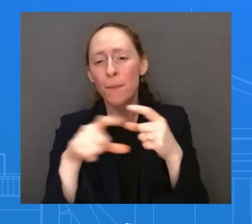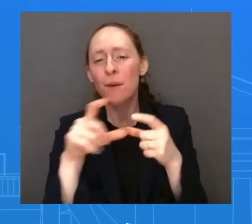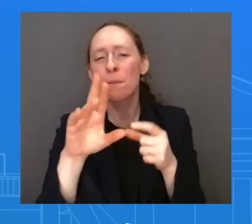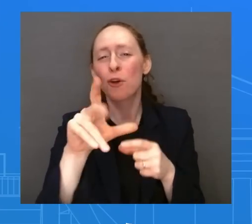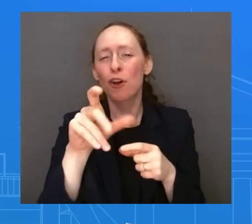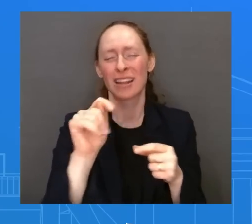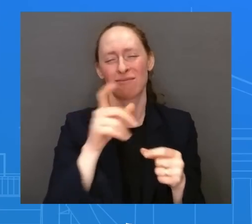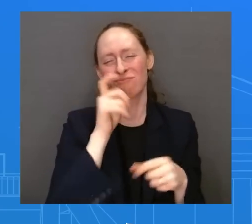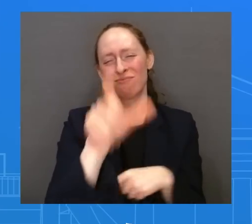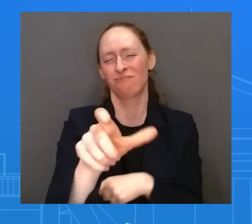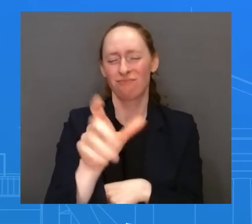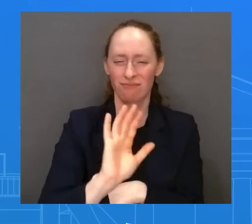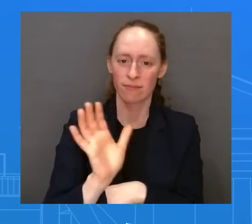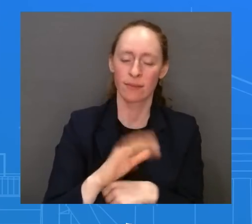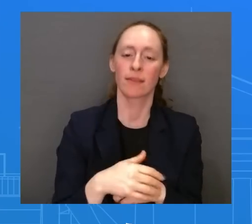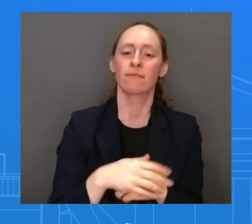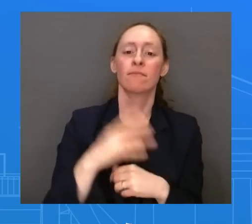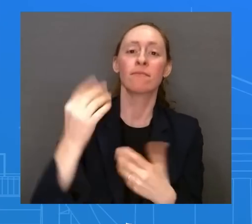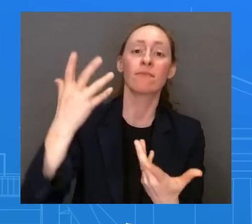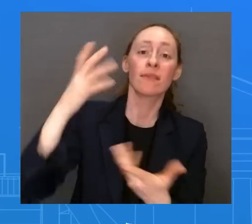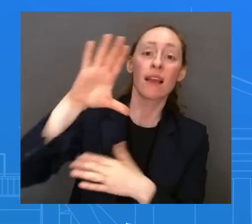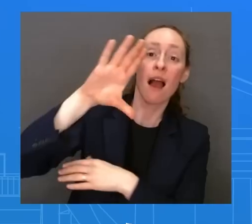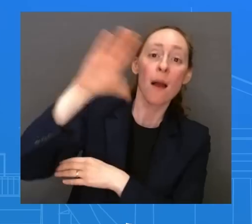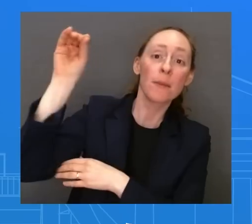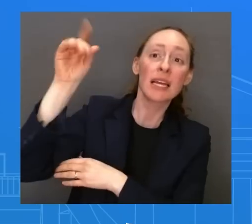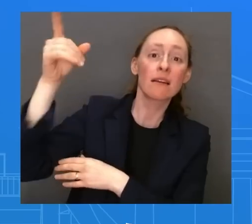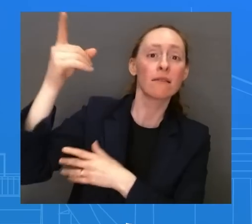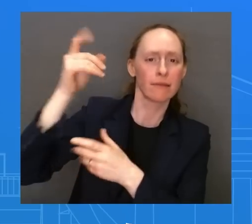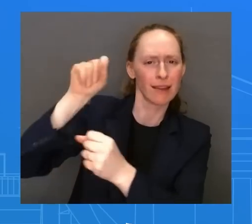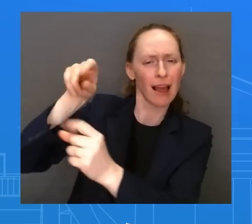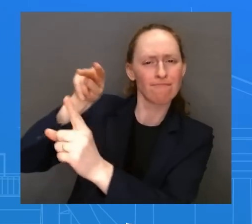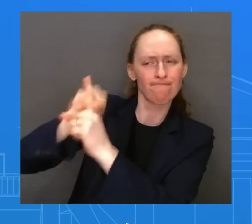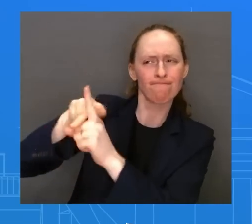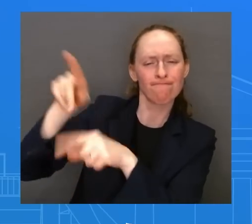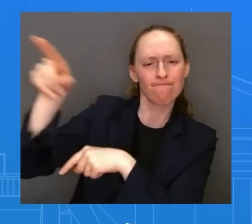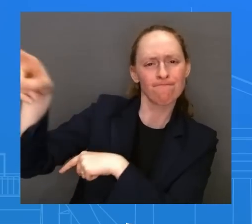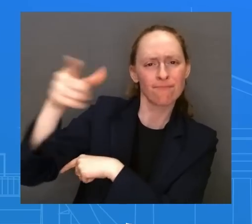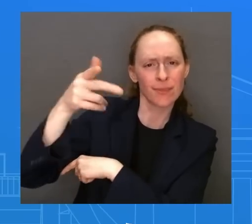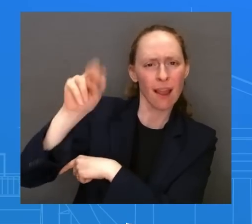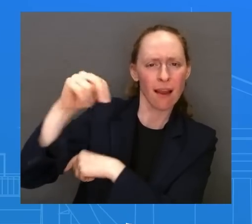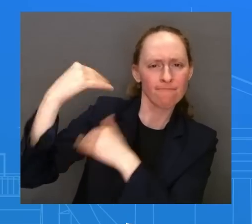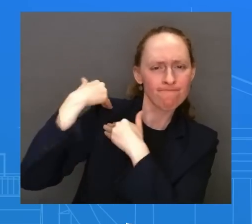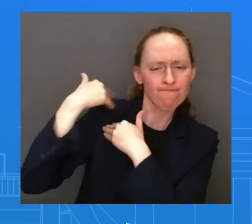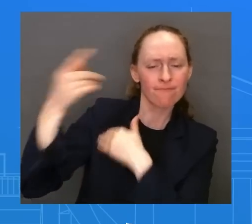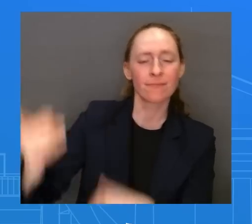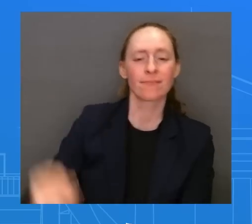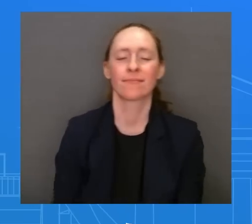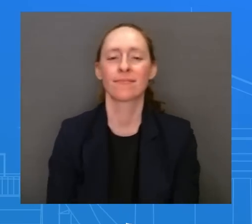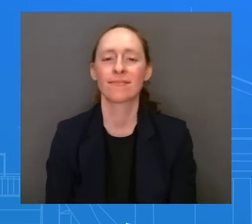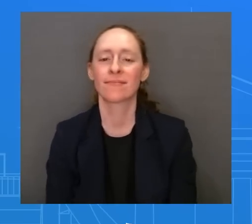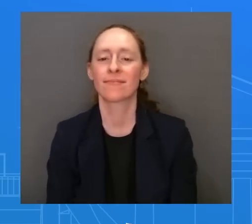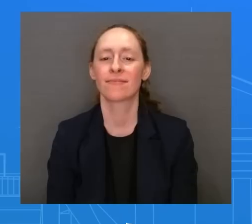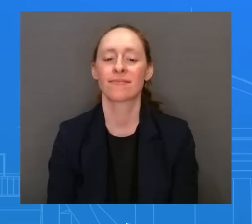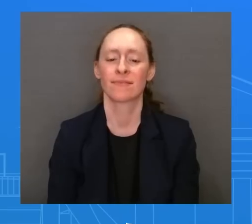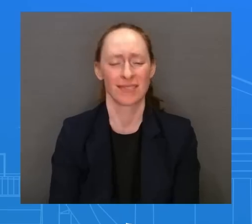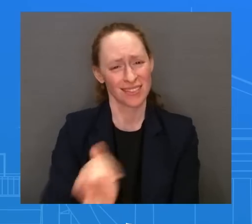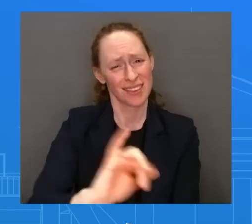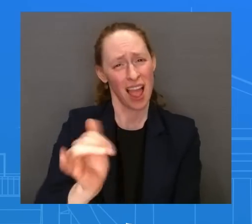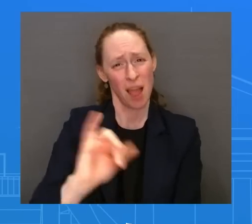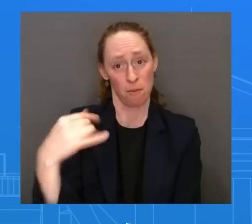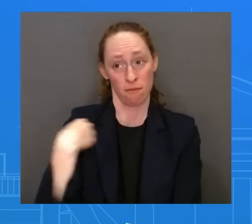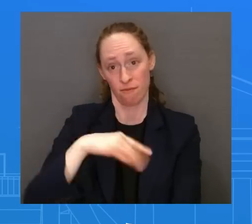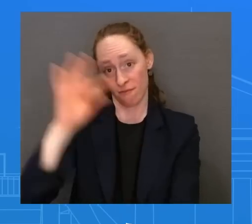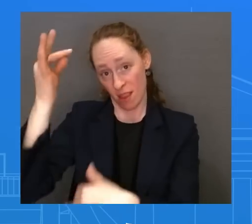and state officials must do the same this has been one of the worst